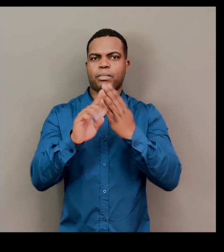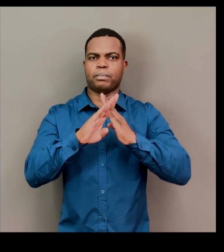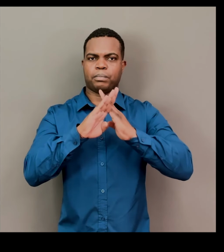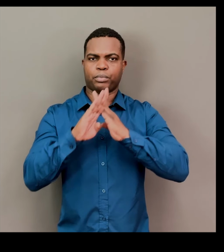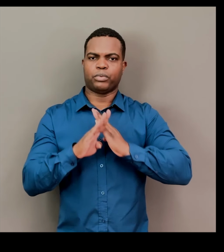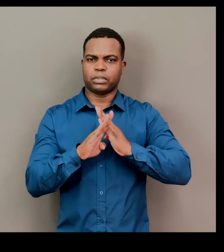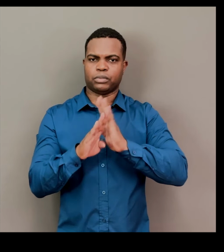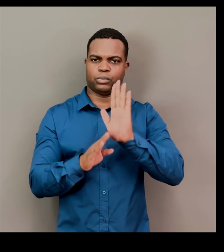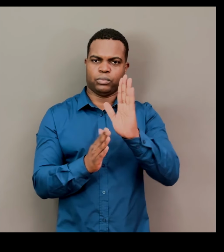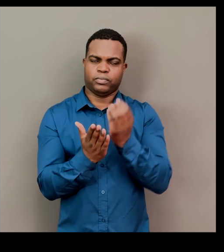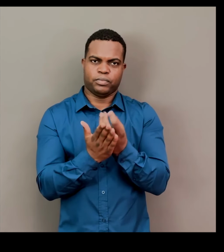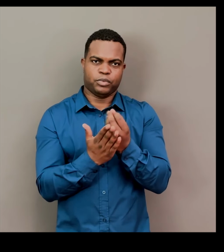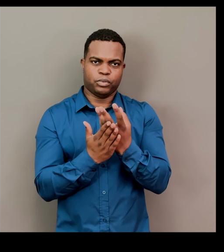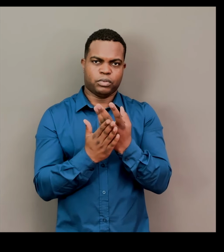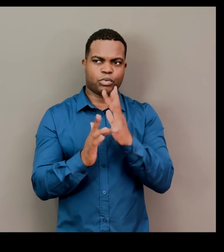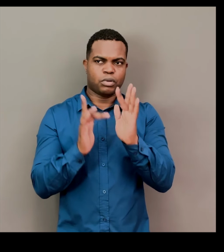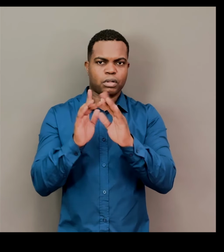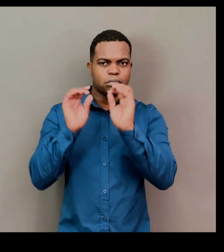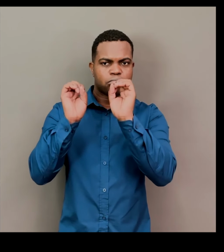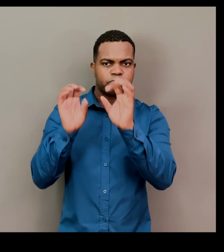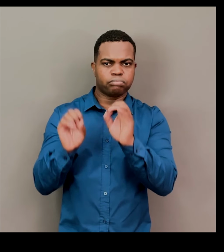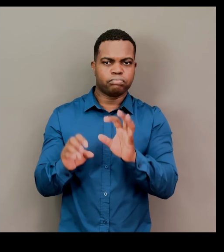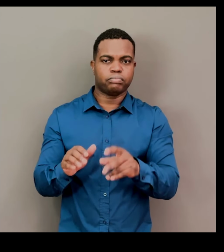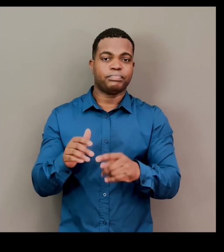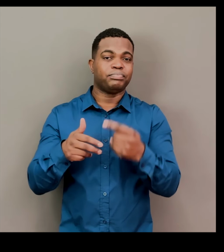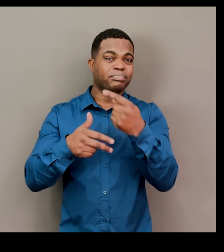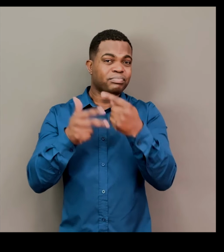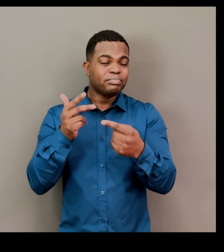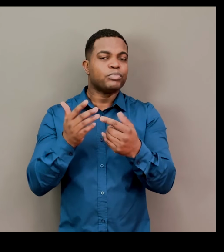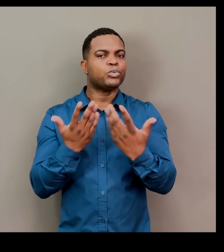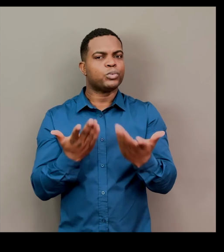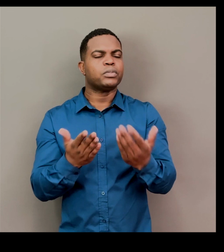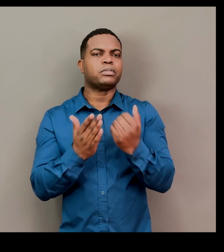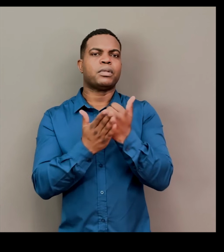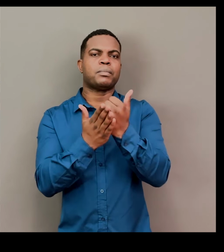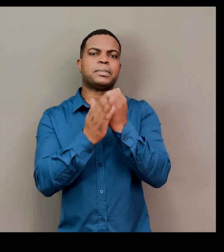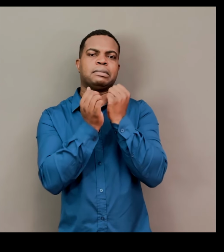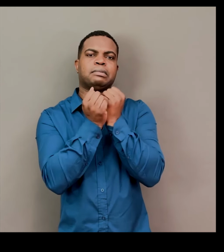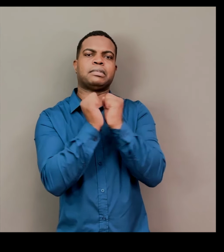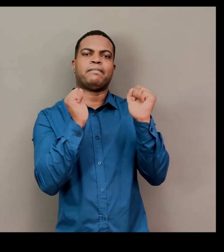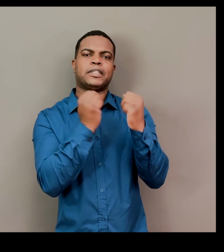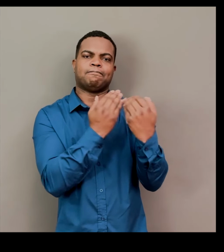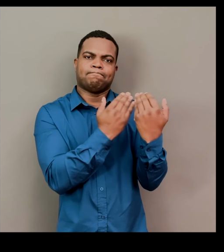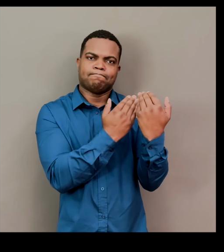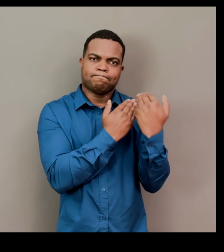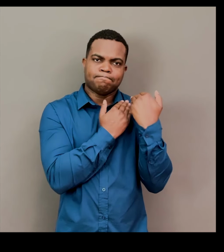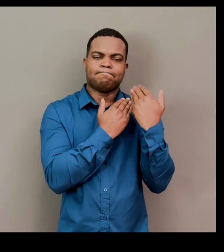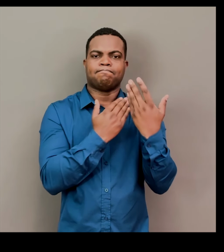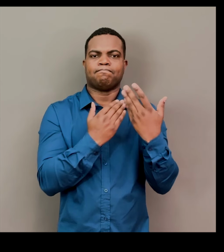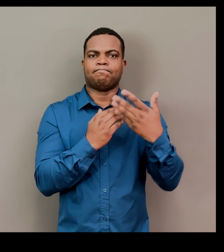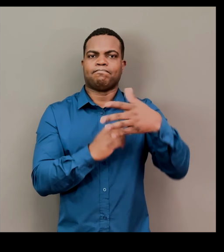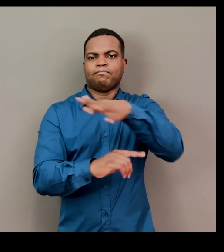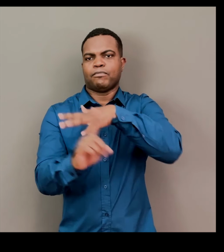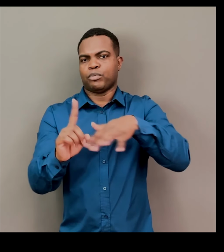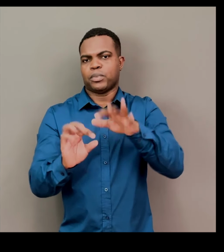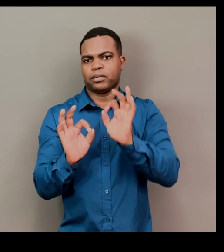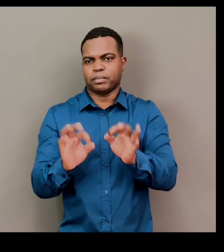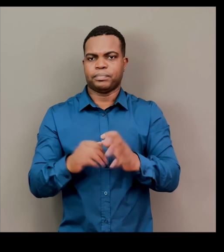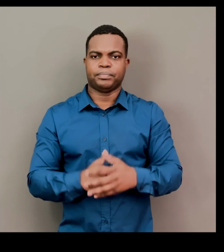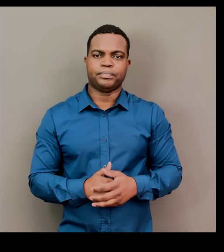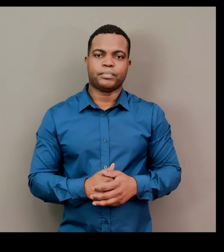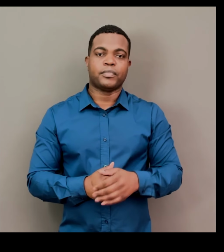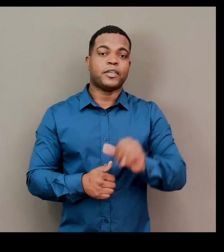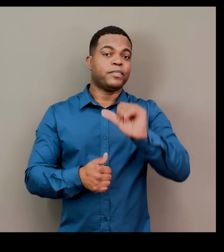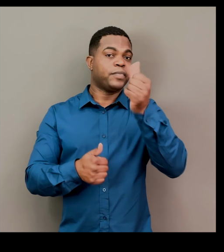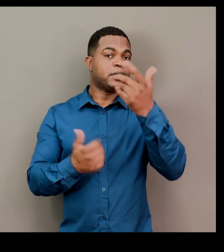personal information on social media. And these areas are sharing, security, and surroundings. The